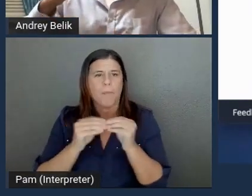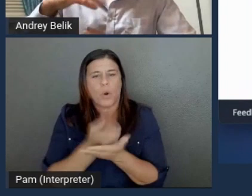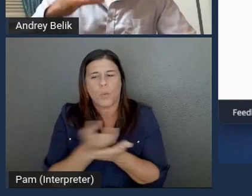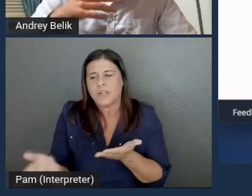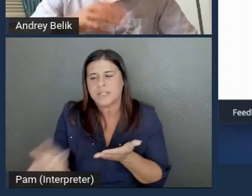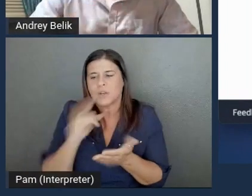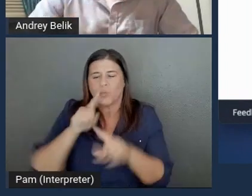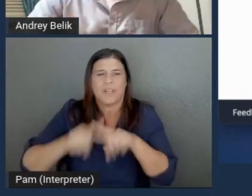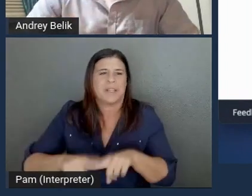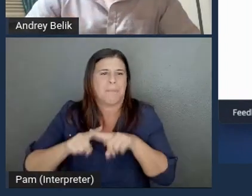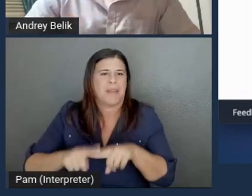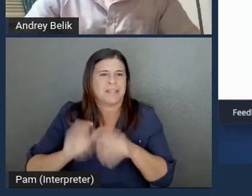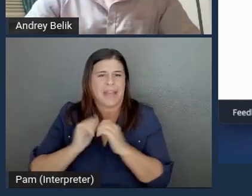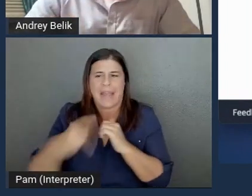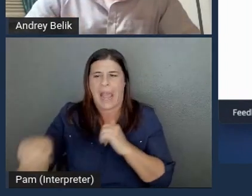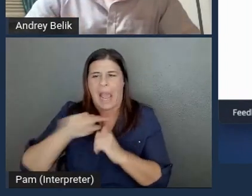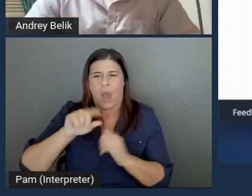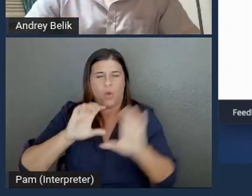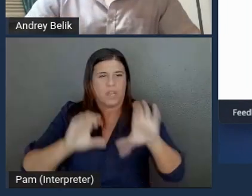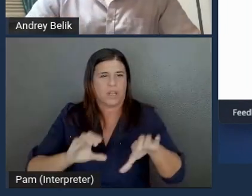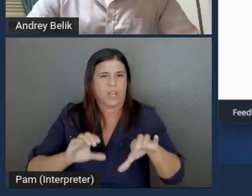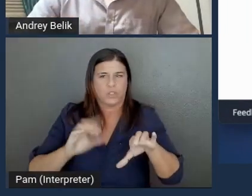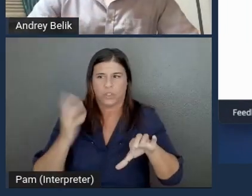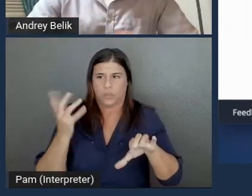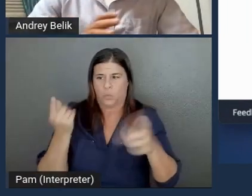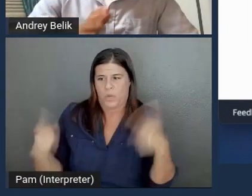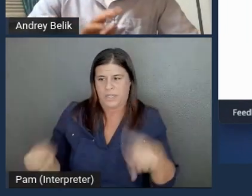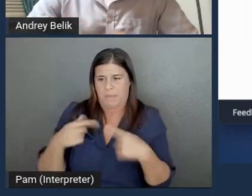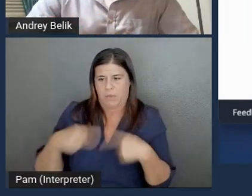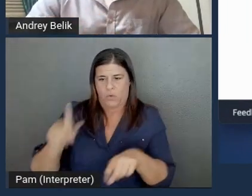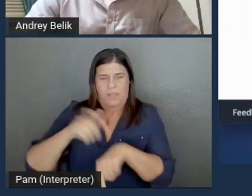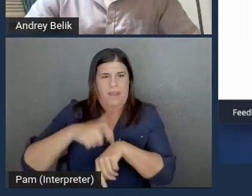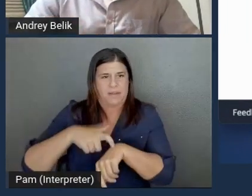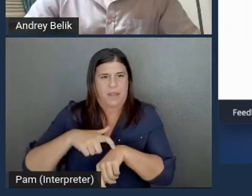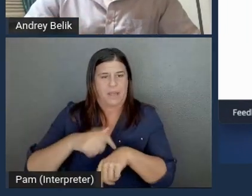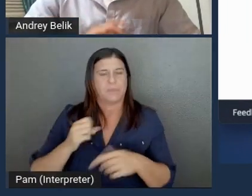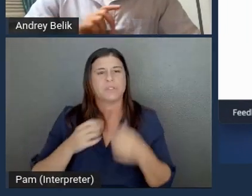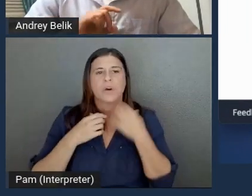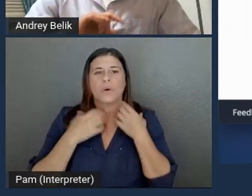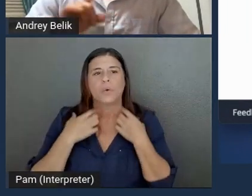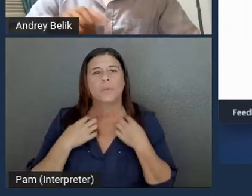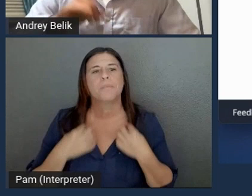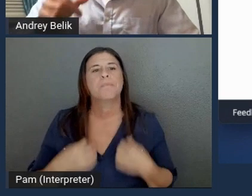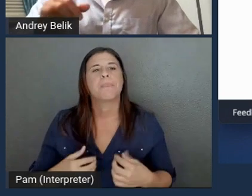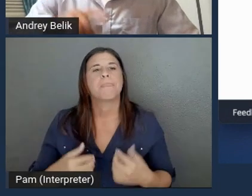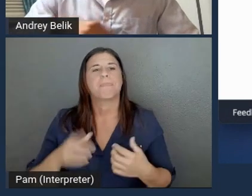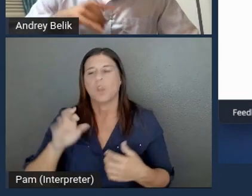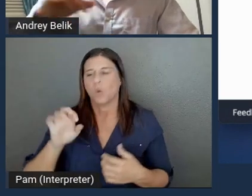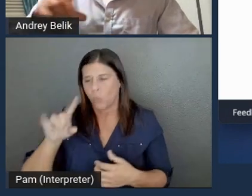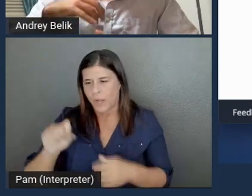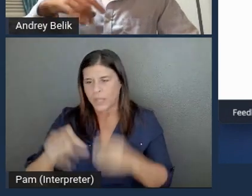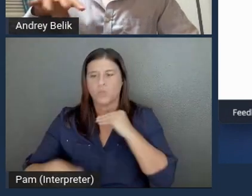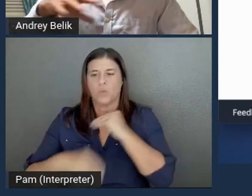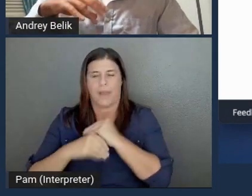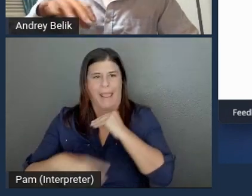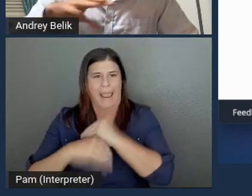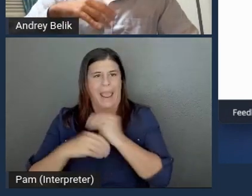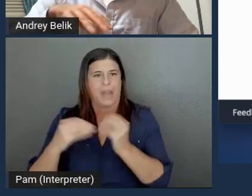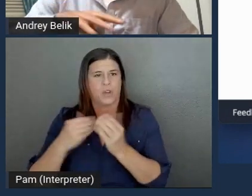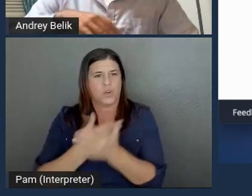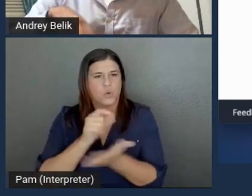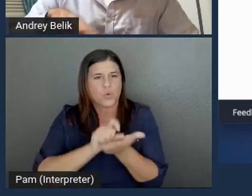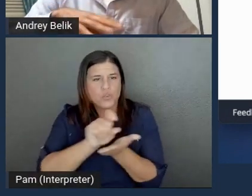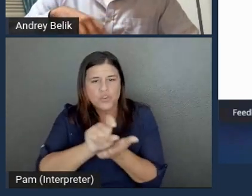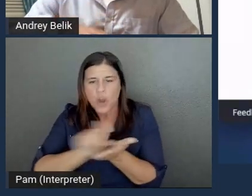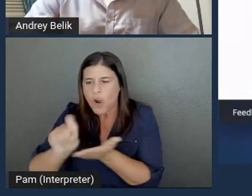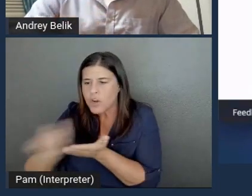on how busy cluster is at that moment. But the Redis will add new shards, then drivers should properly